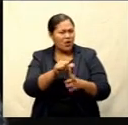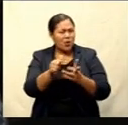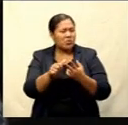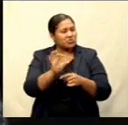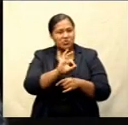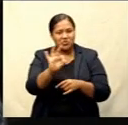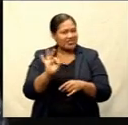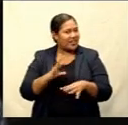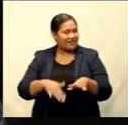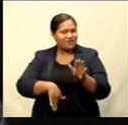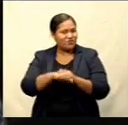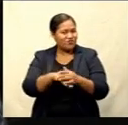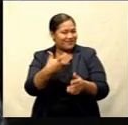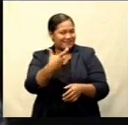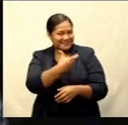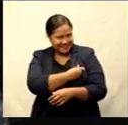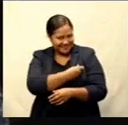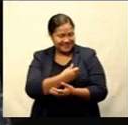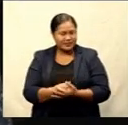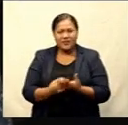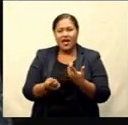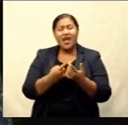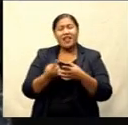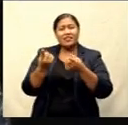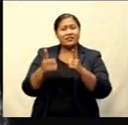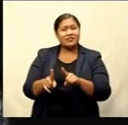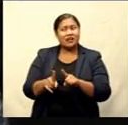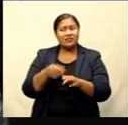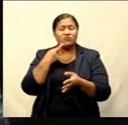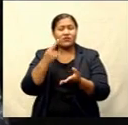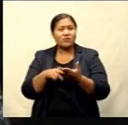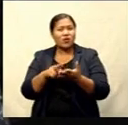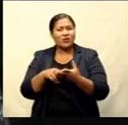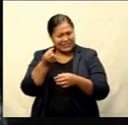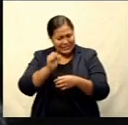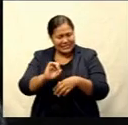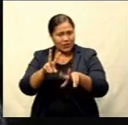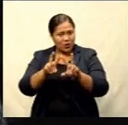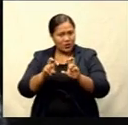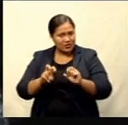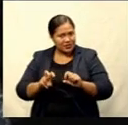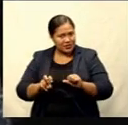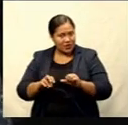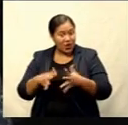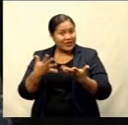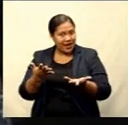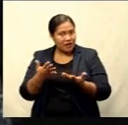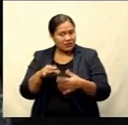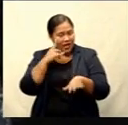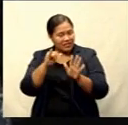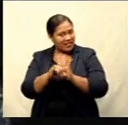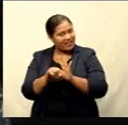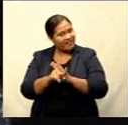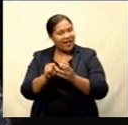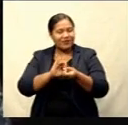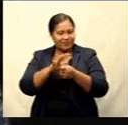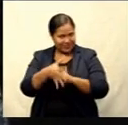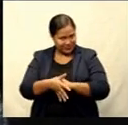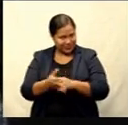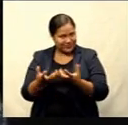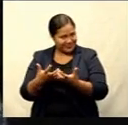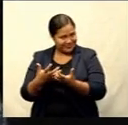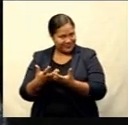fully vaccinated. Edwin, another death previously reported as under investigation has now been classified as a COVID-19 death.